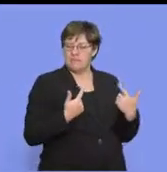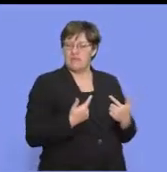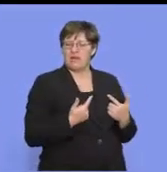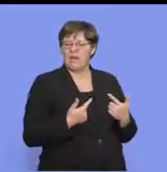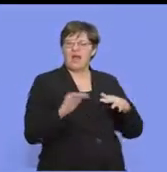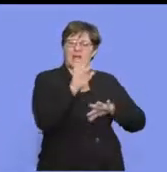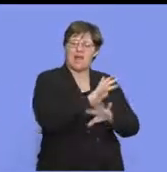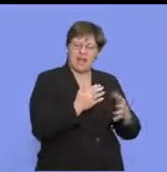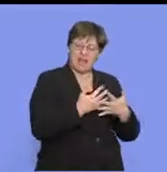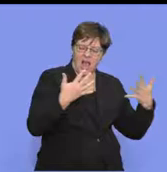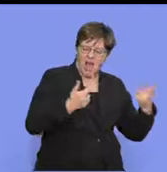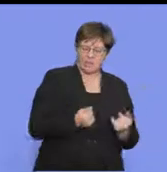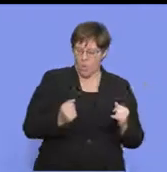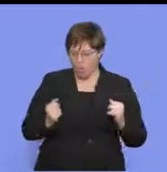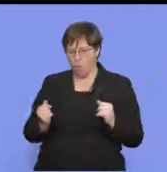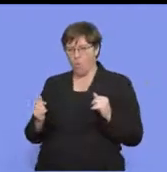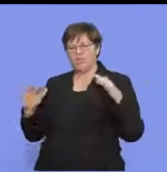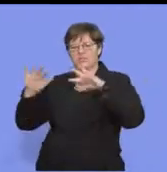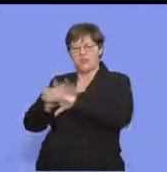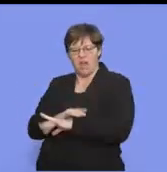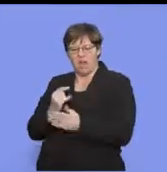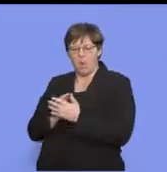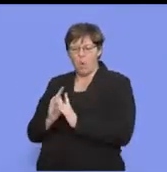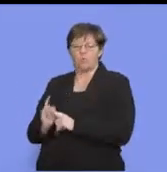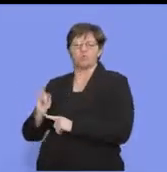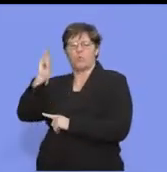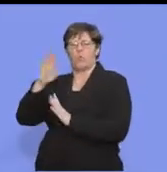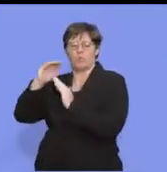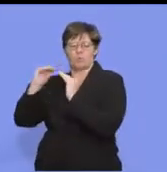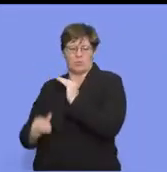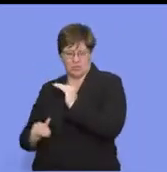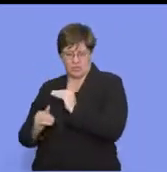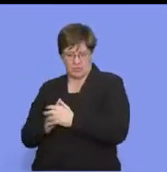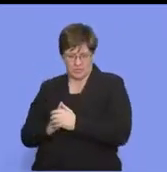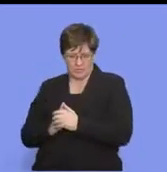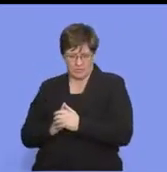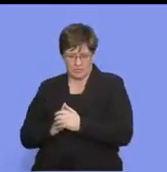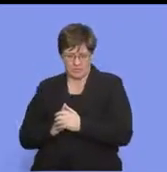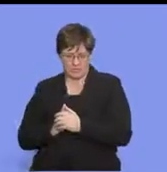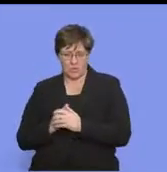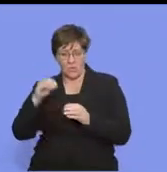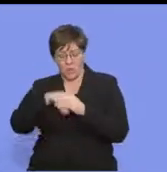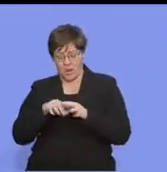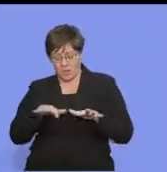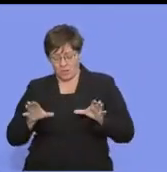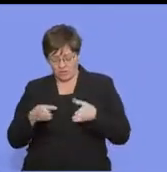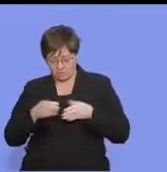or a darker color or taller. So in one population, there is also variety.